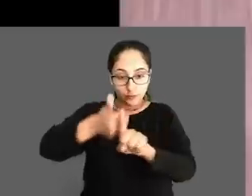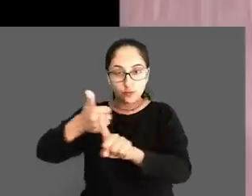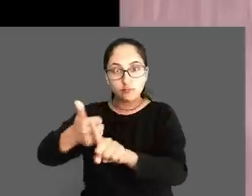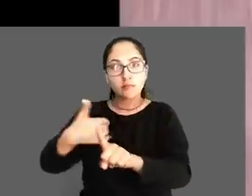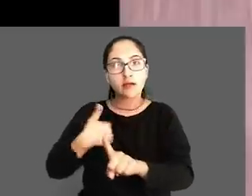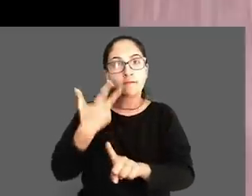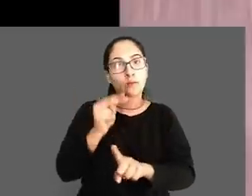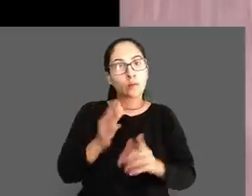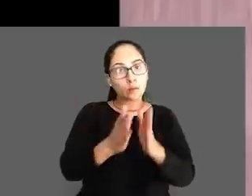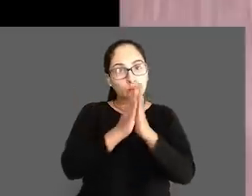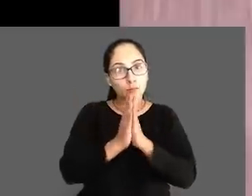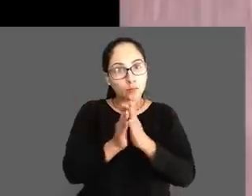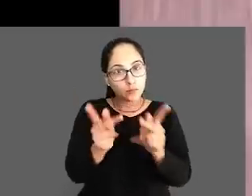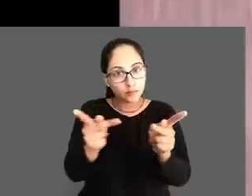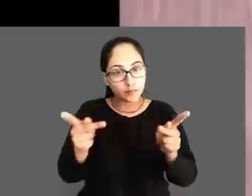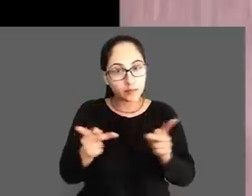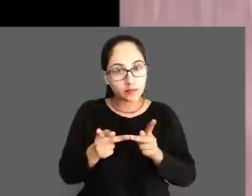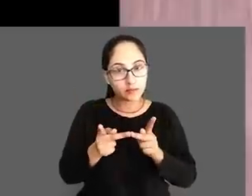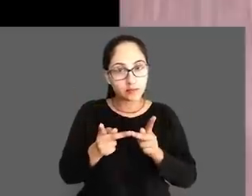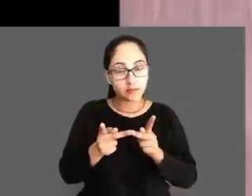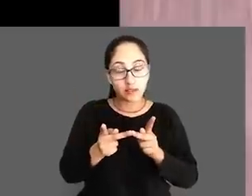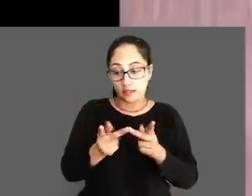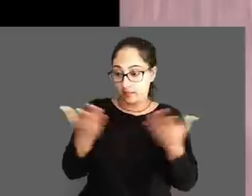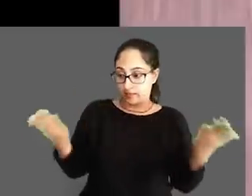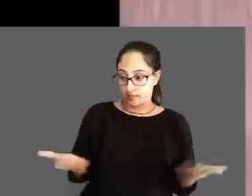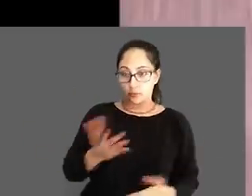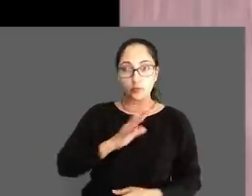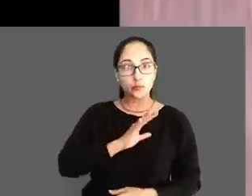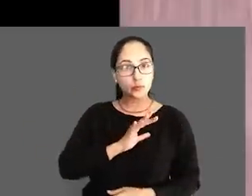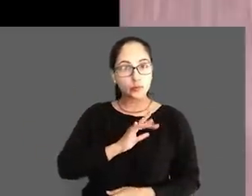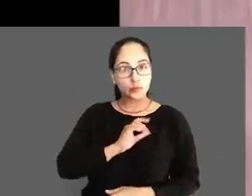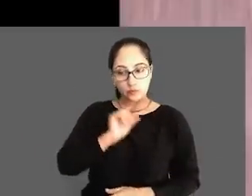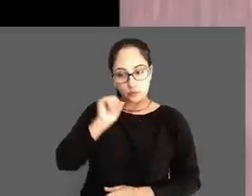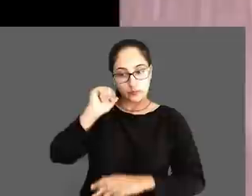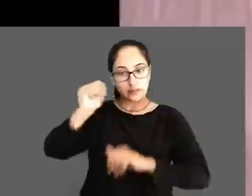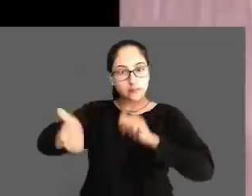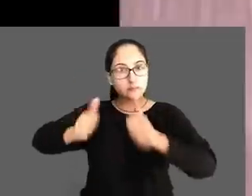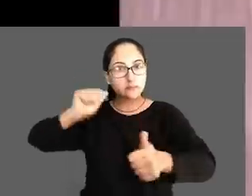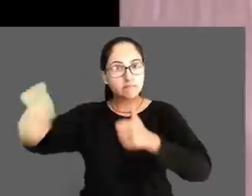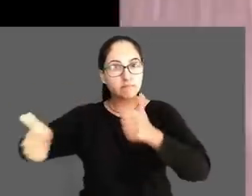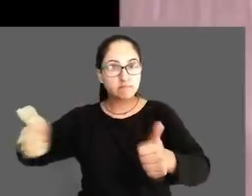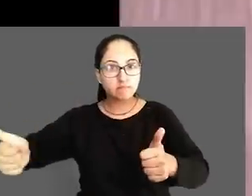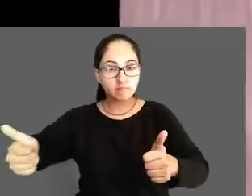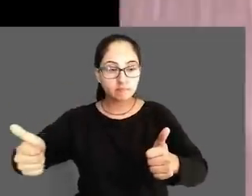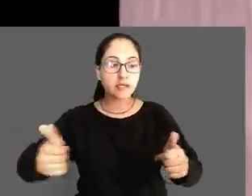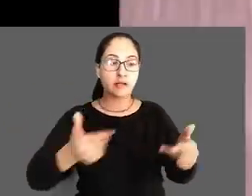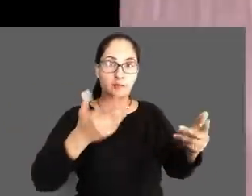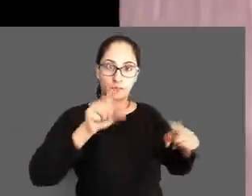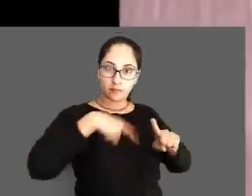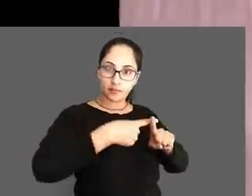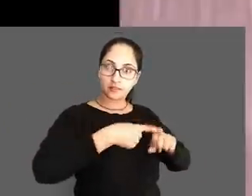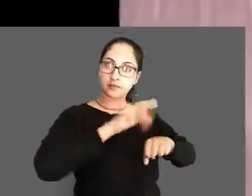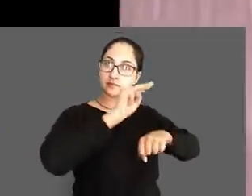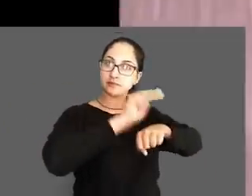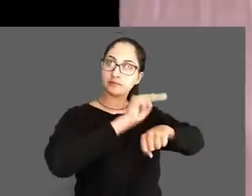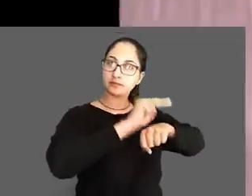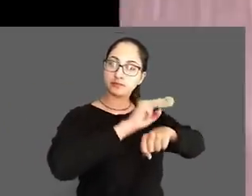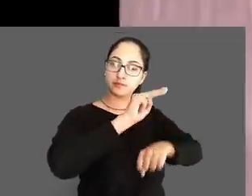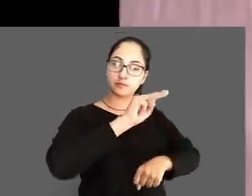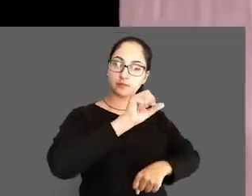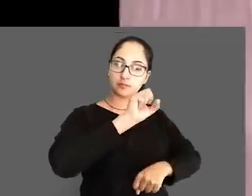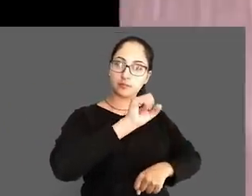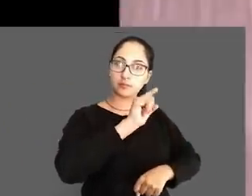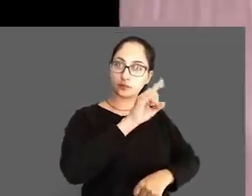been the variety of spaces of gathering coexisting harmoniously with the masjid, which in itself